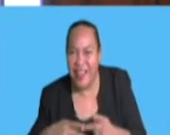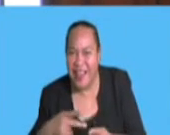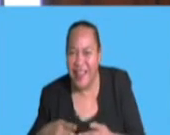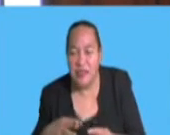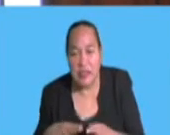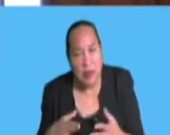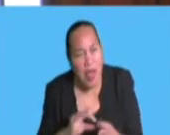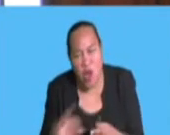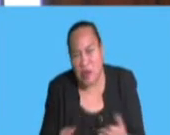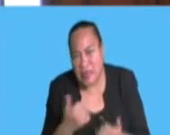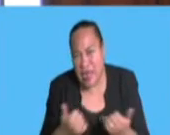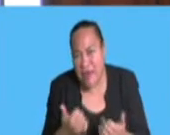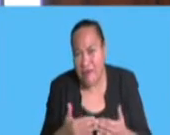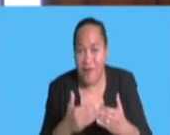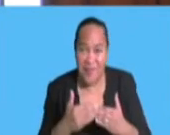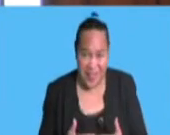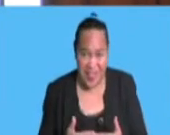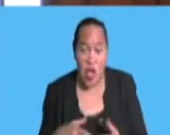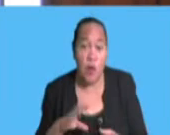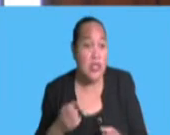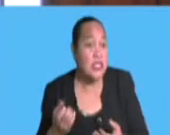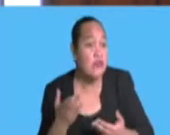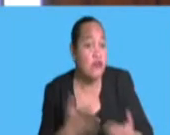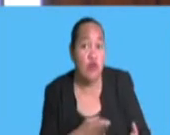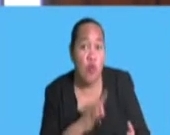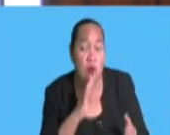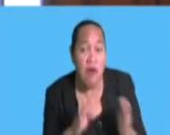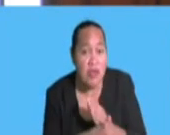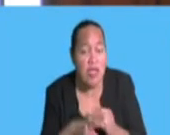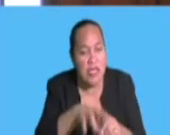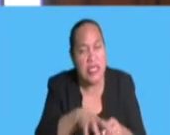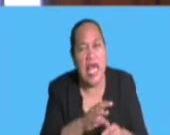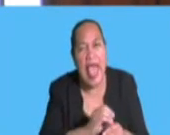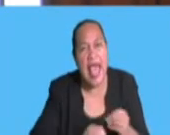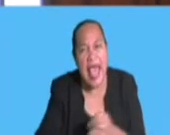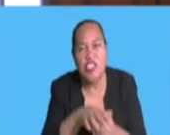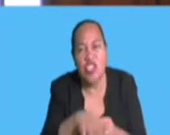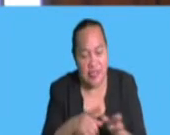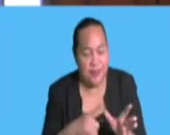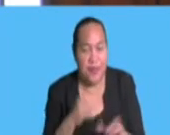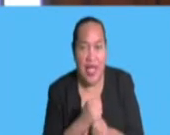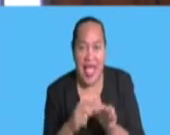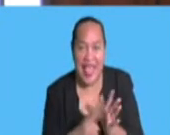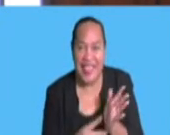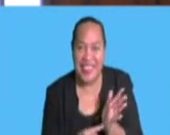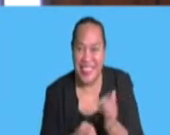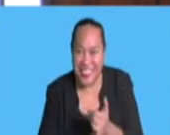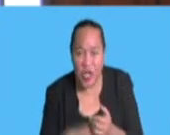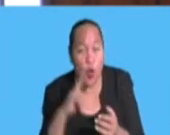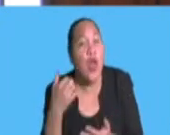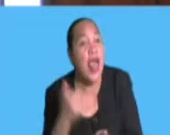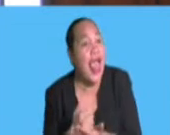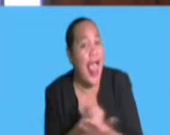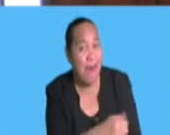of the solution lies in outsourcing to private certifiers who act as agents for the planning authorities to assist with processing and